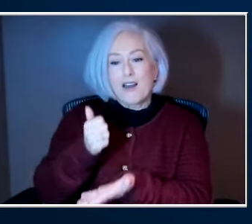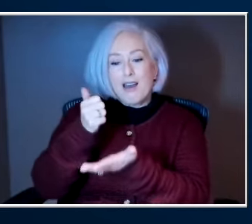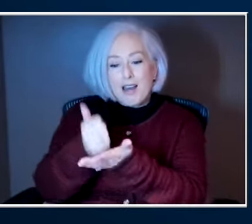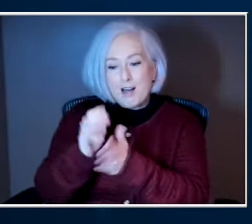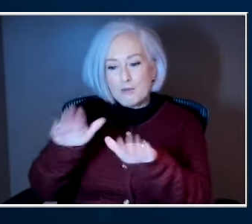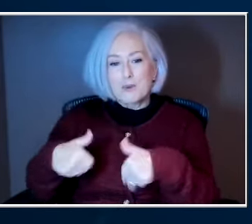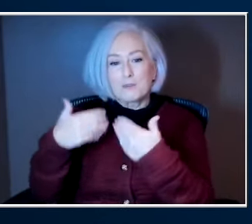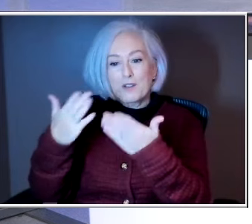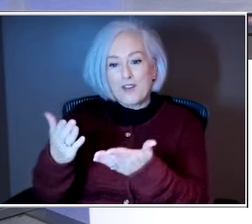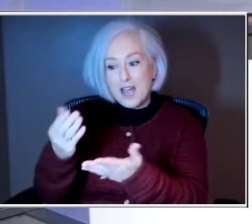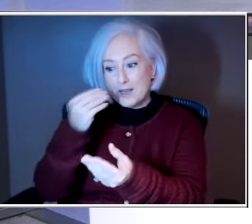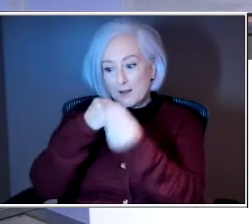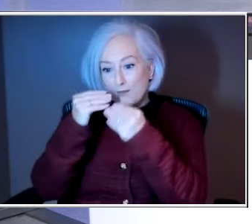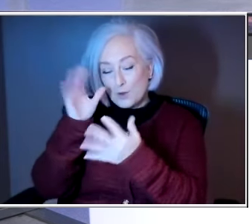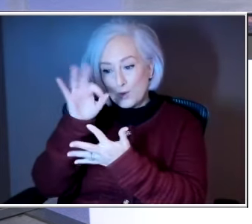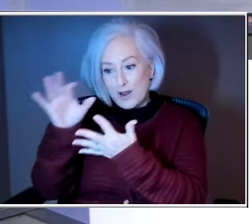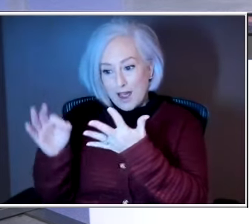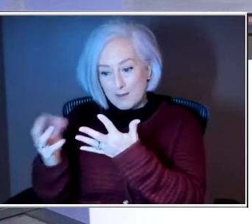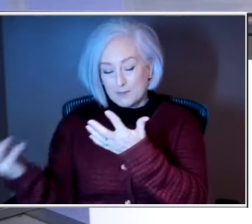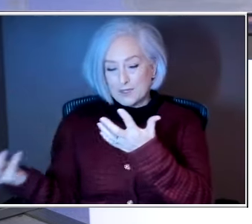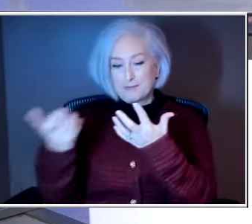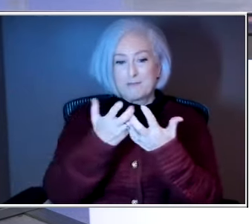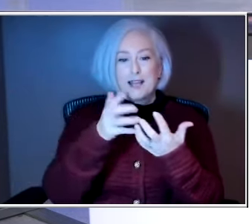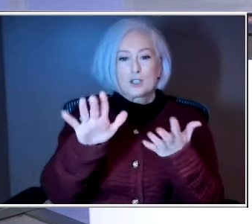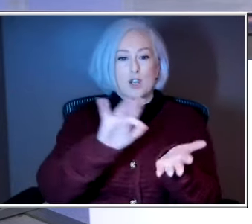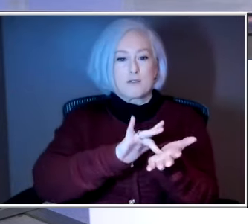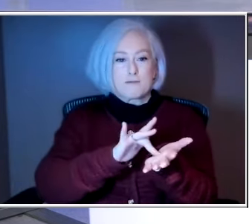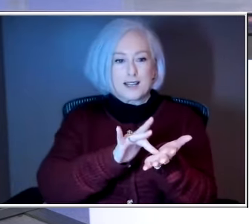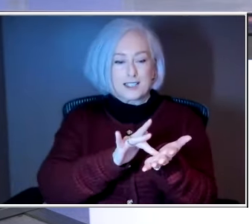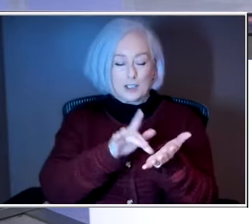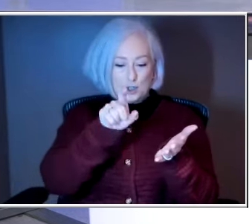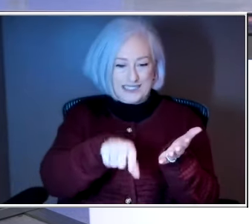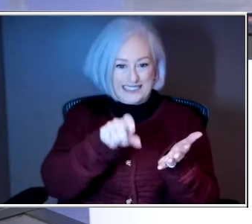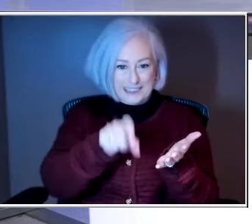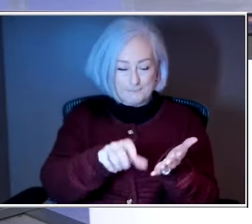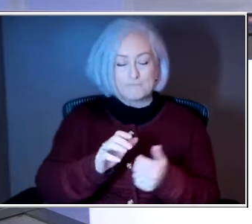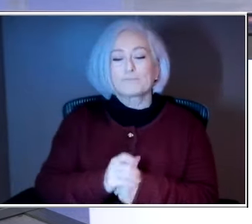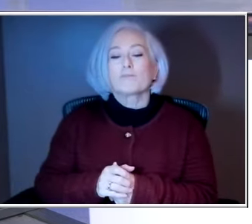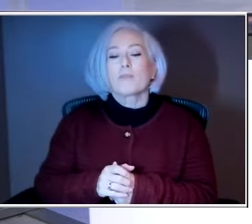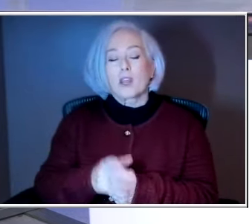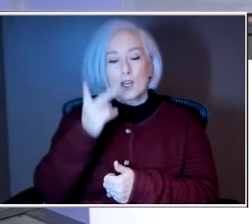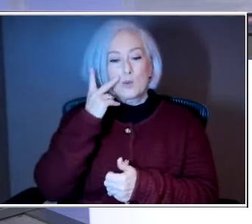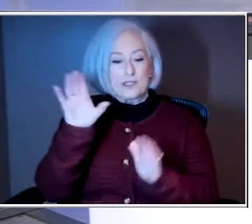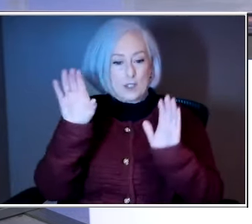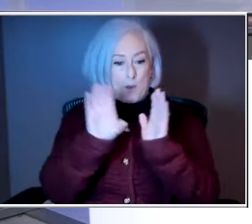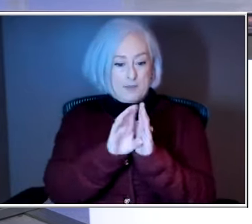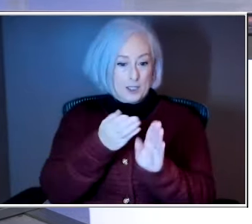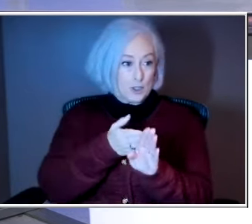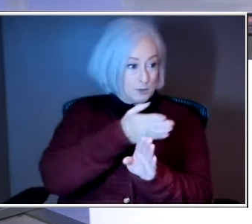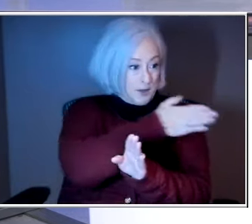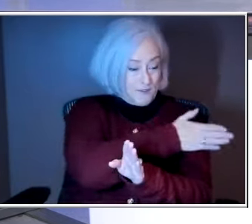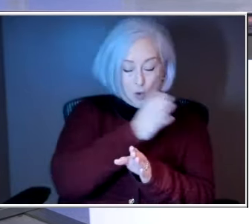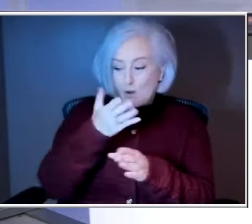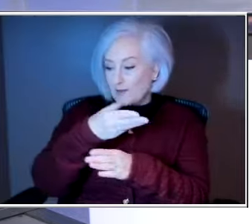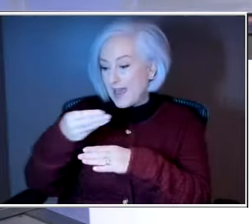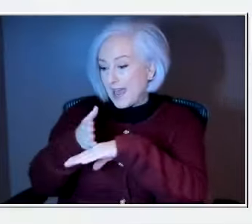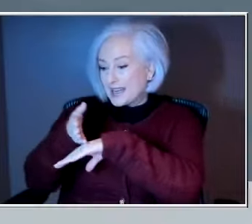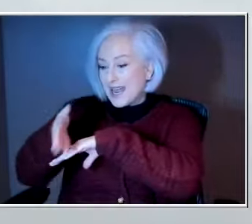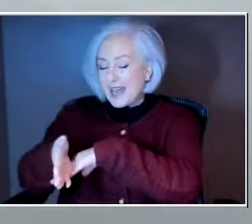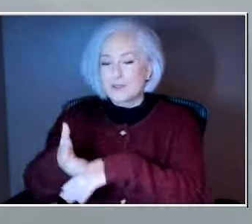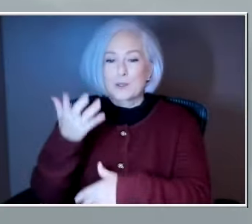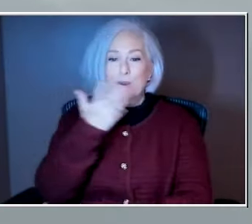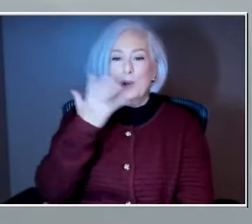needs. So Jennifer, we just saw some before and after pictures in that story. You look fantastic. How are you feeling?